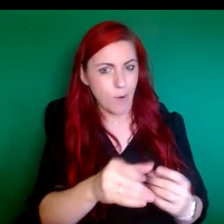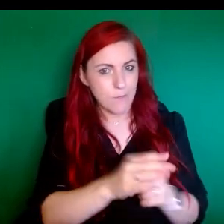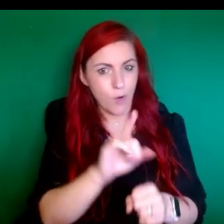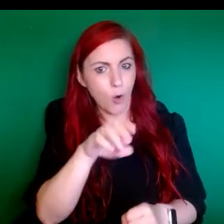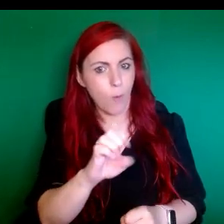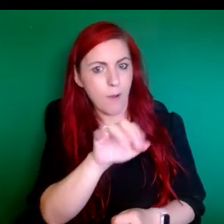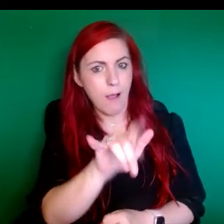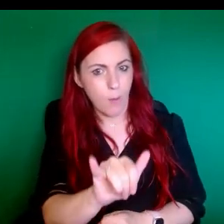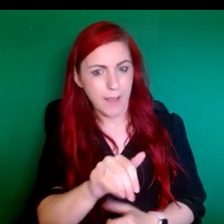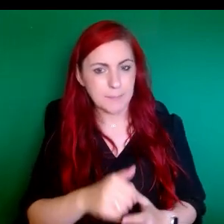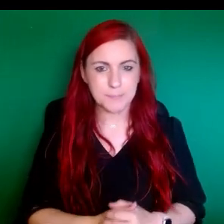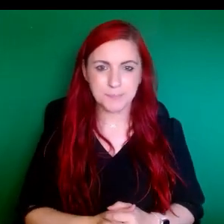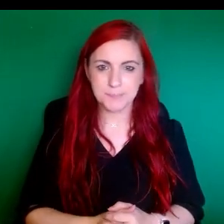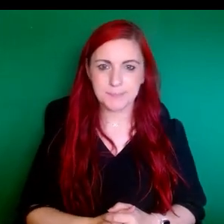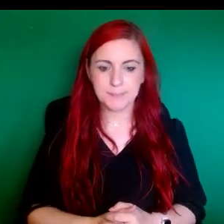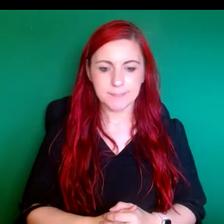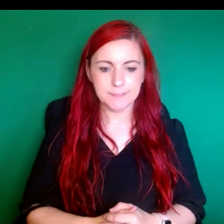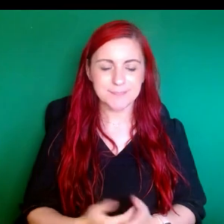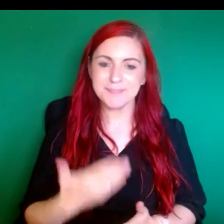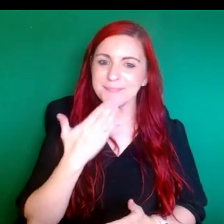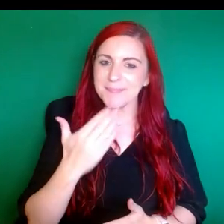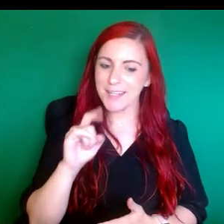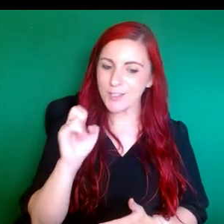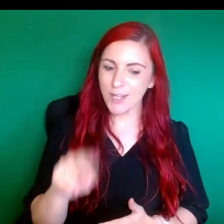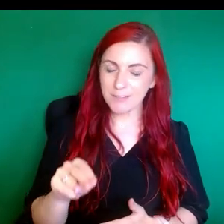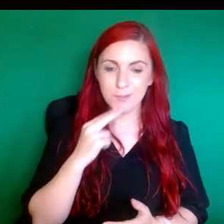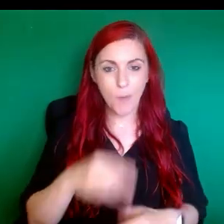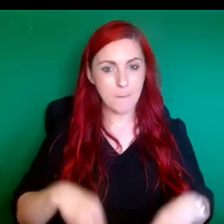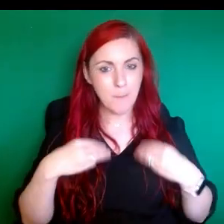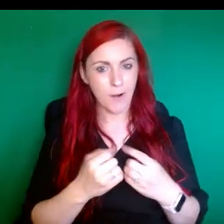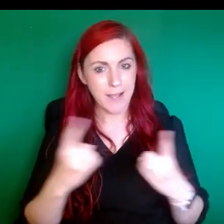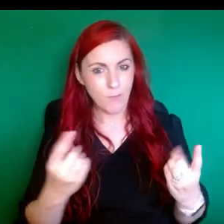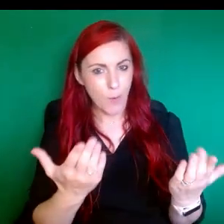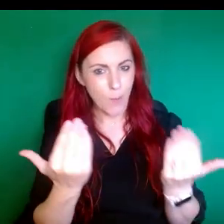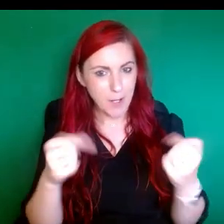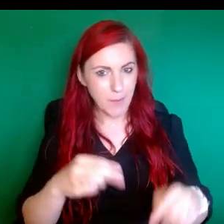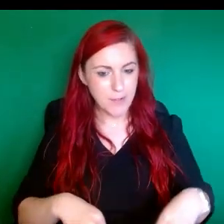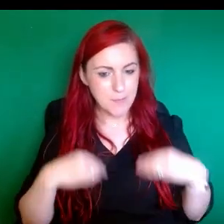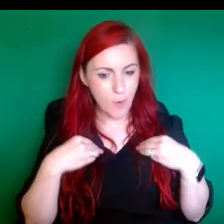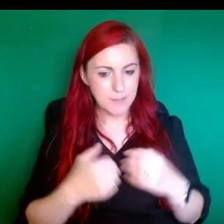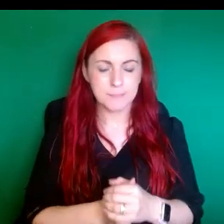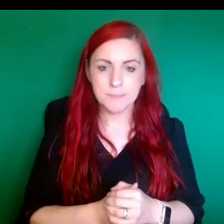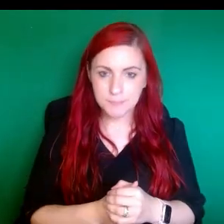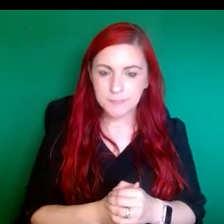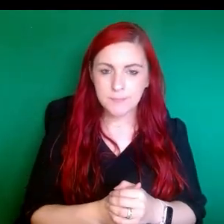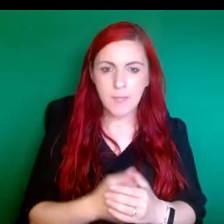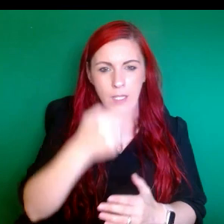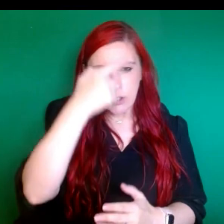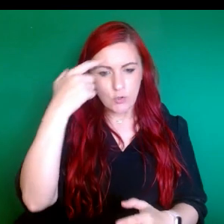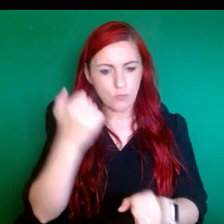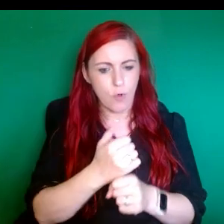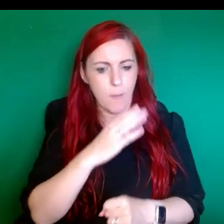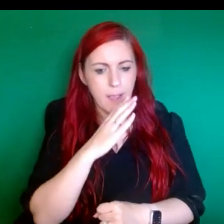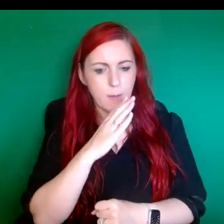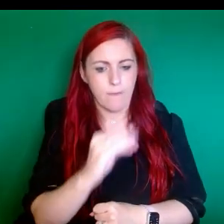Thank you, Sharon. A very good morning and welcome to you all. Being trauma-informed is a theme you will read and hear about many times during